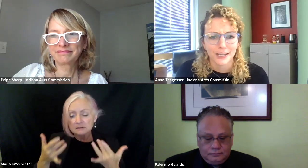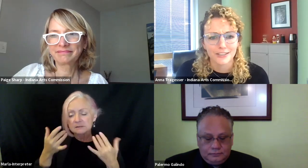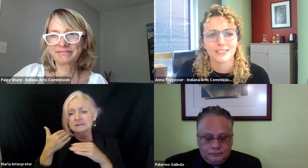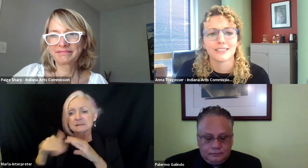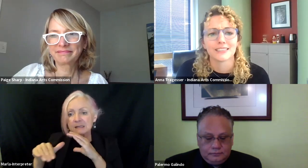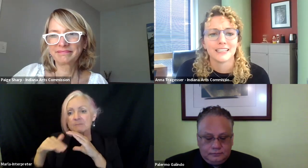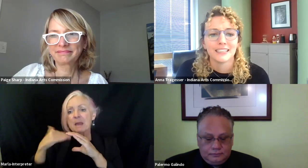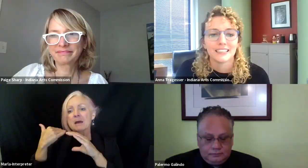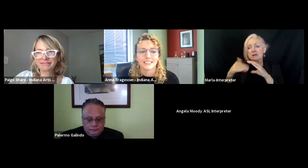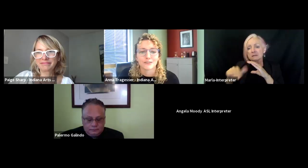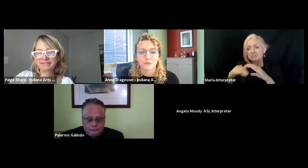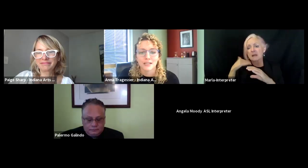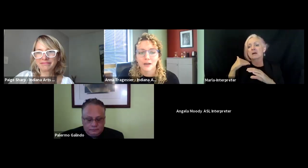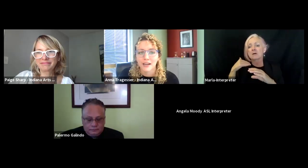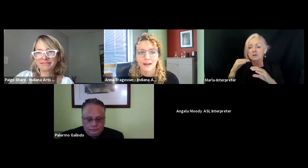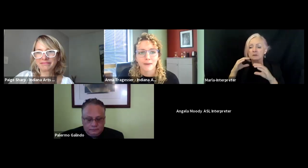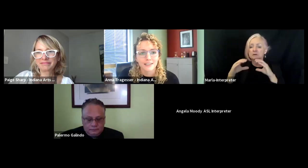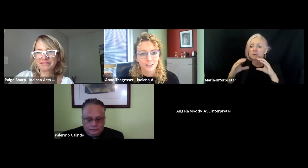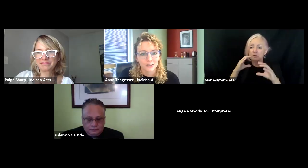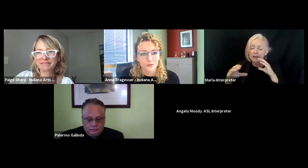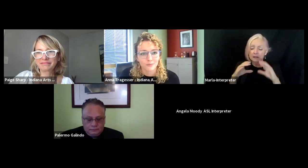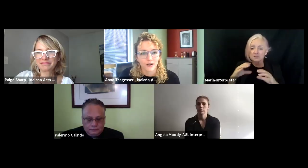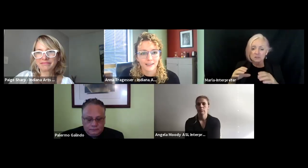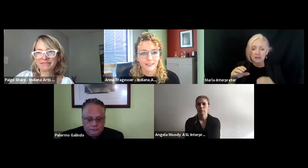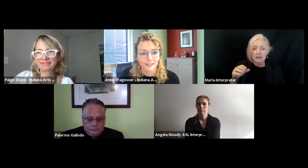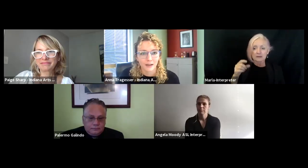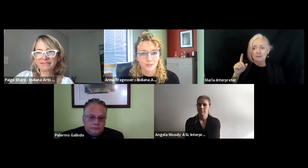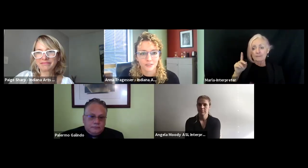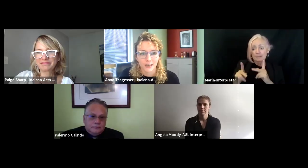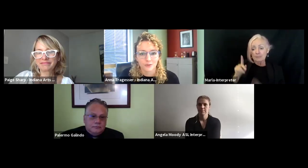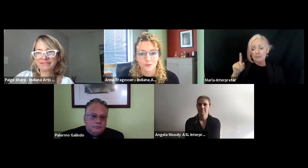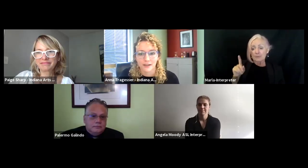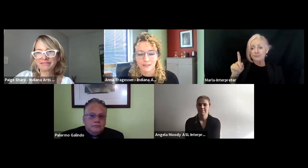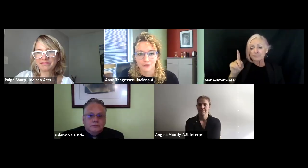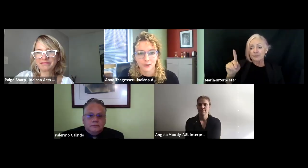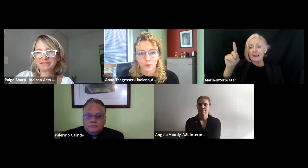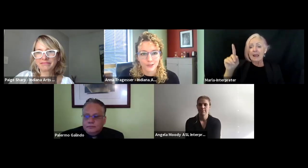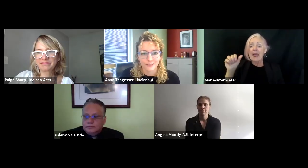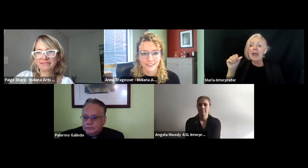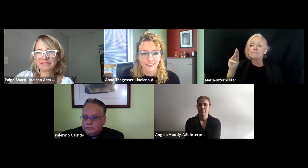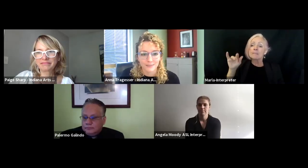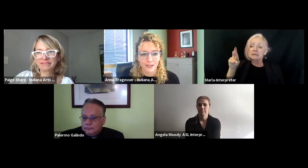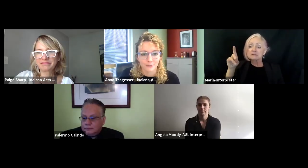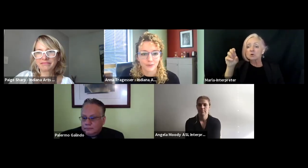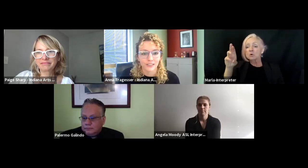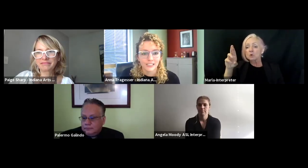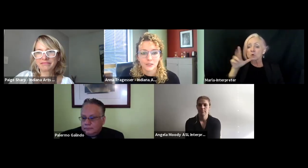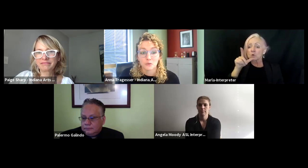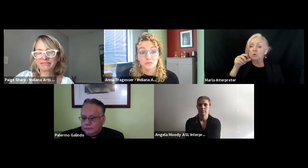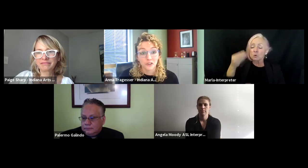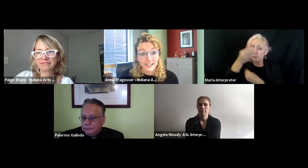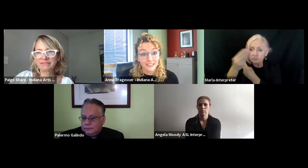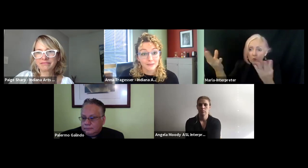and communications and social media. We had ambassadors who were spreading this opportunity out to as many different corners of Indiana as possible,